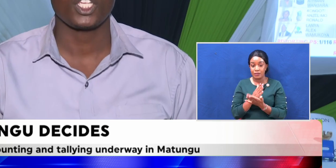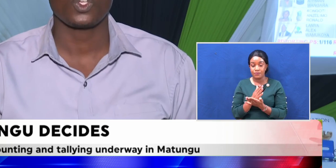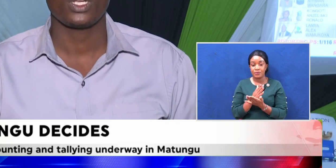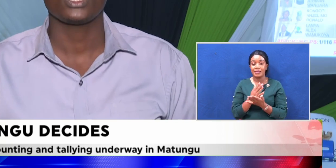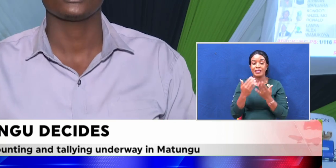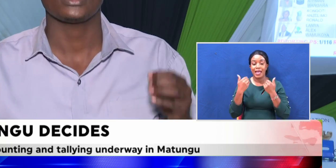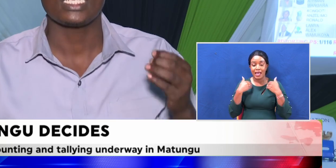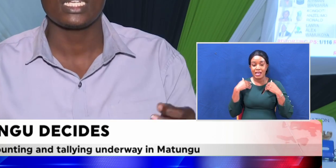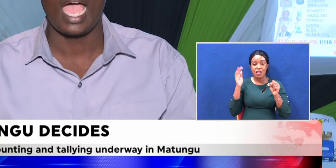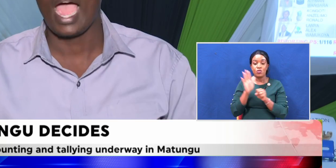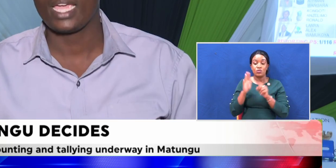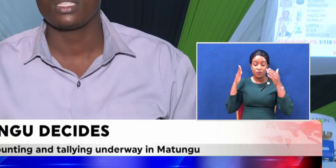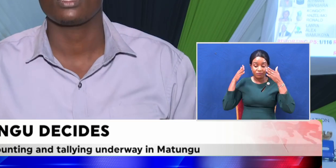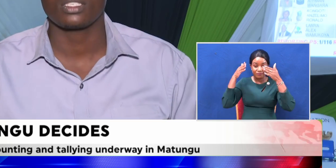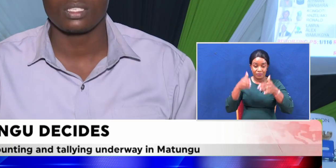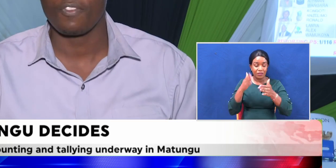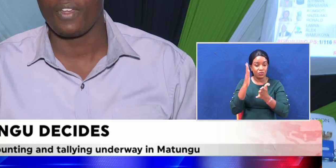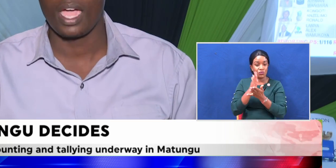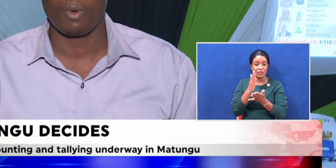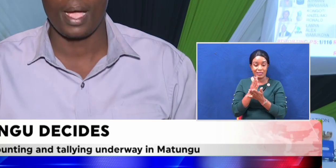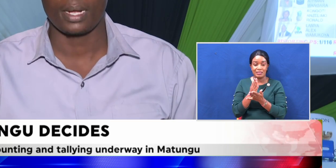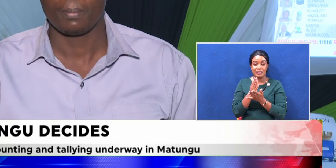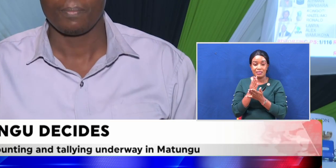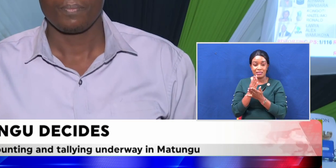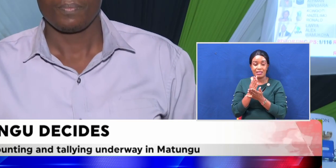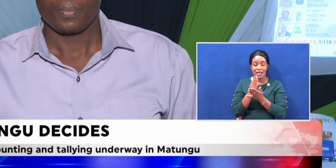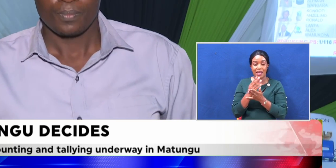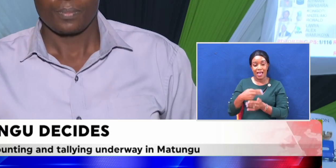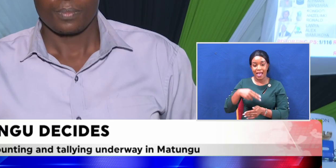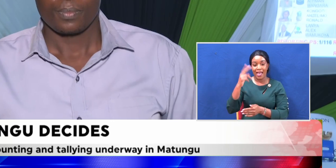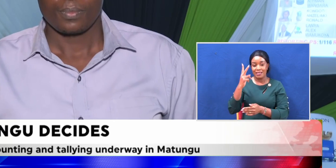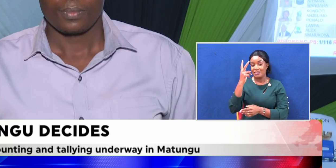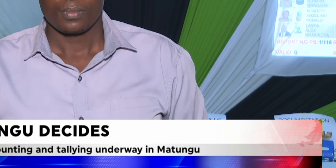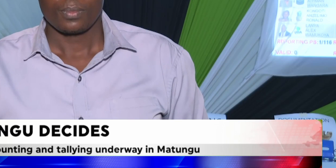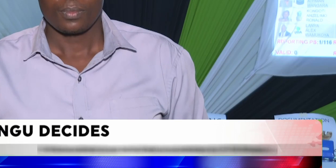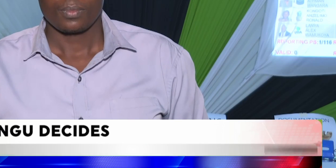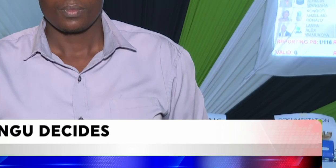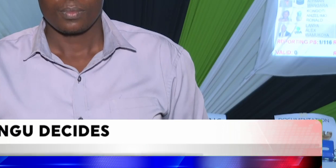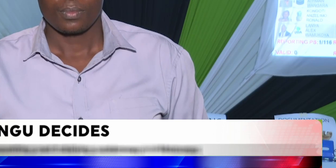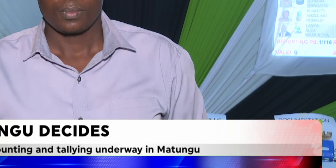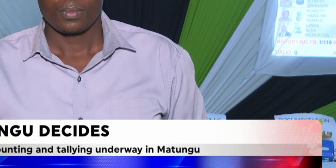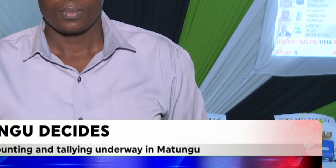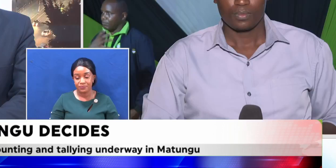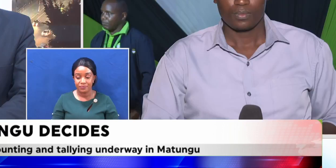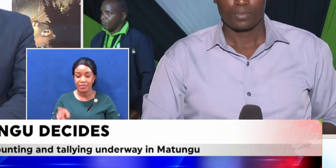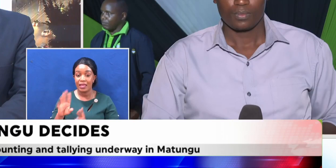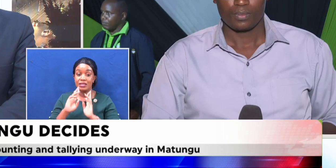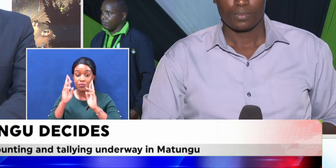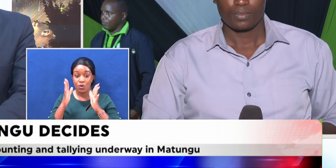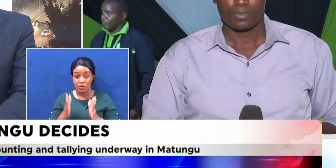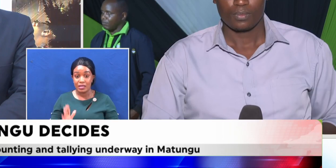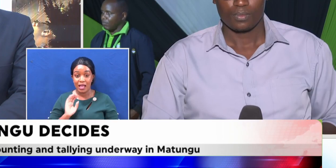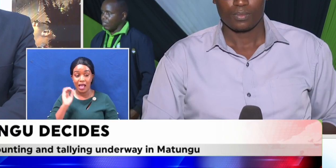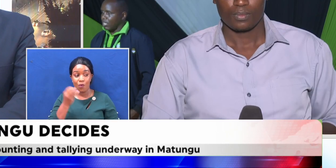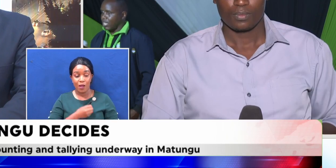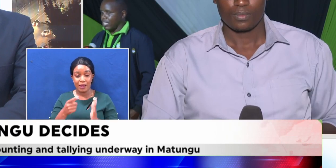a lot of attention. It is indeed a high-stakes affair, Abubakar. All right, that is our reporter, David Mudoka,